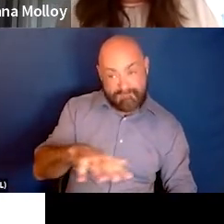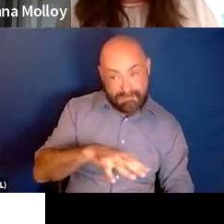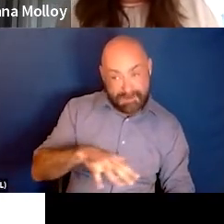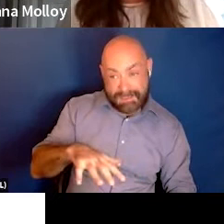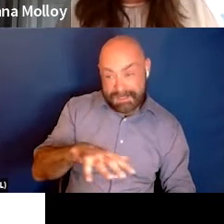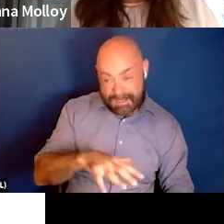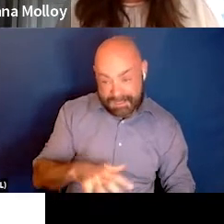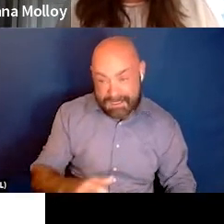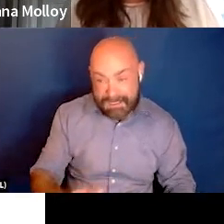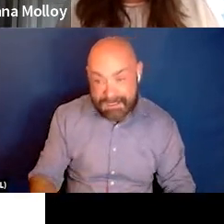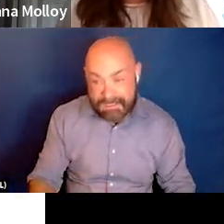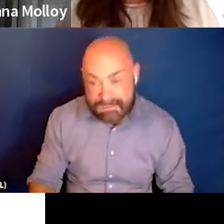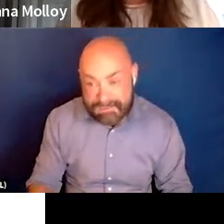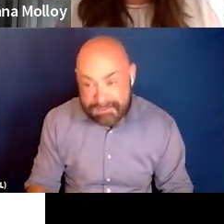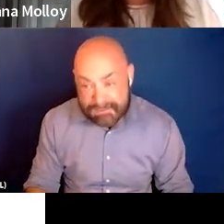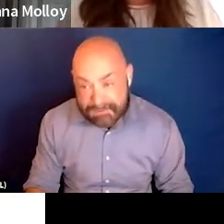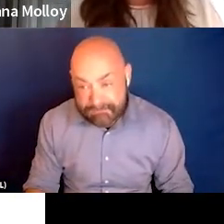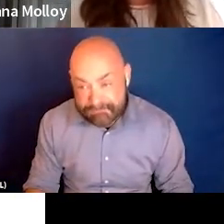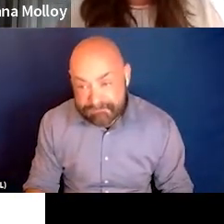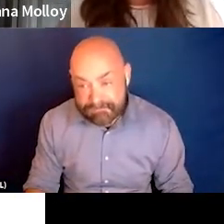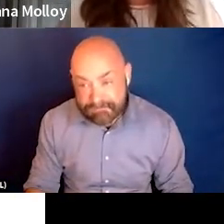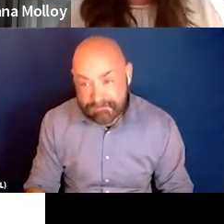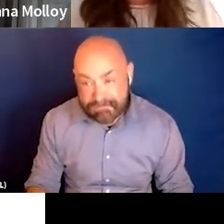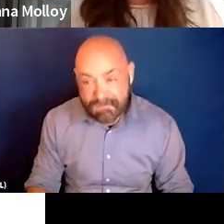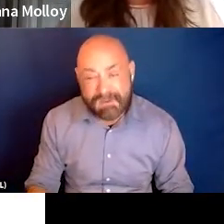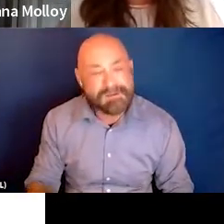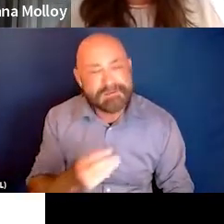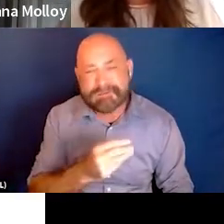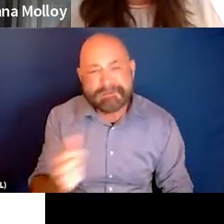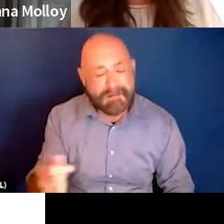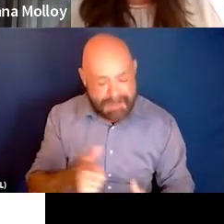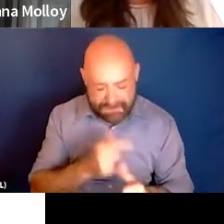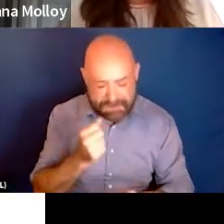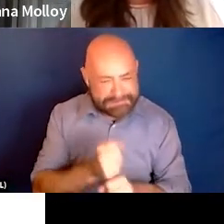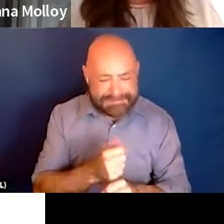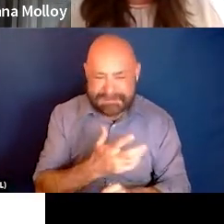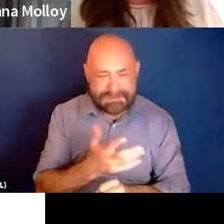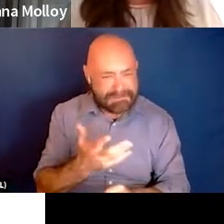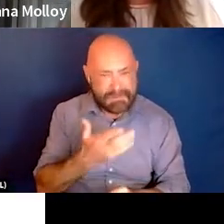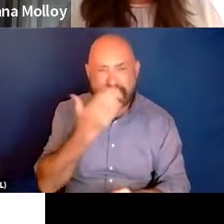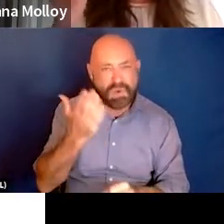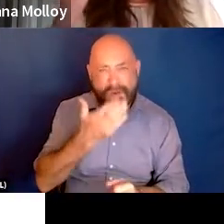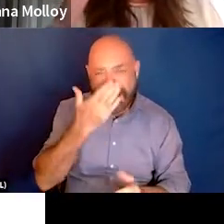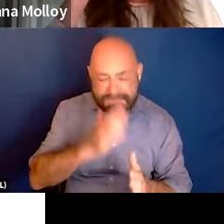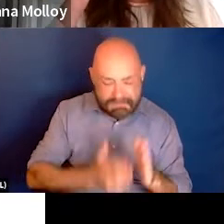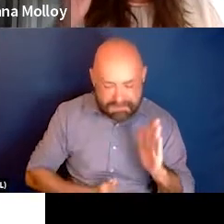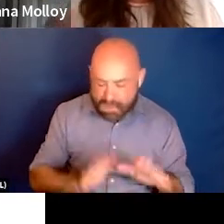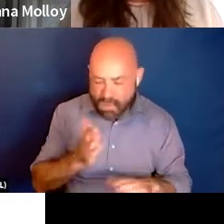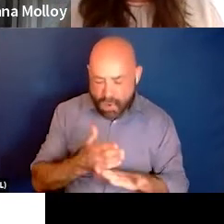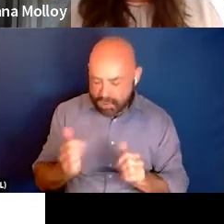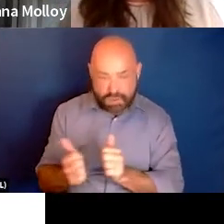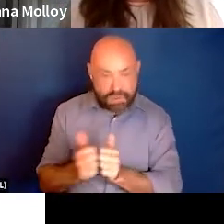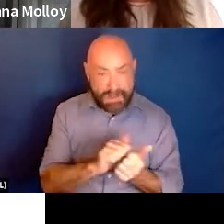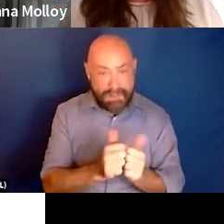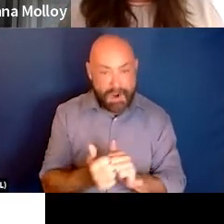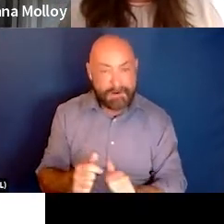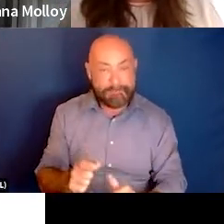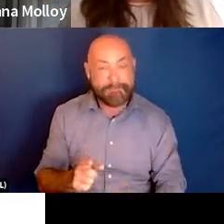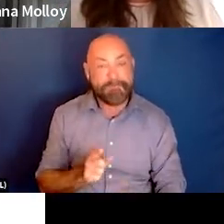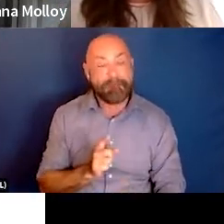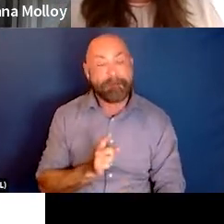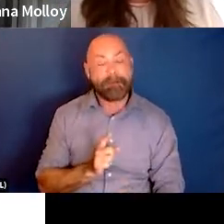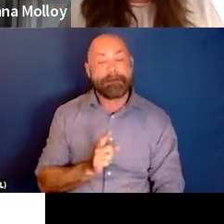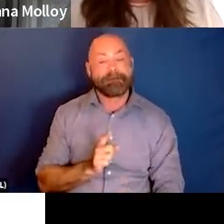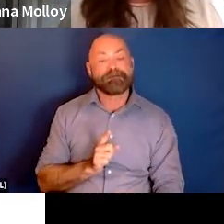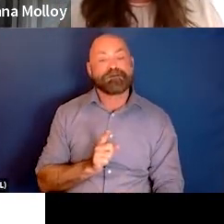more challenging, as agencies often don't have that recent experience of working together in this way. But even in those cases,